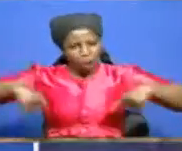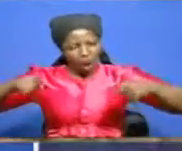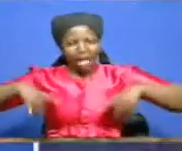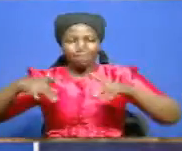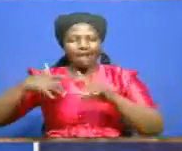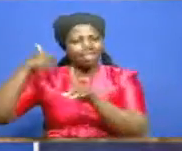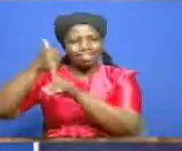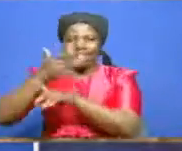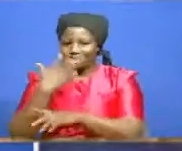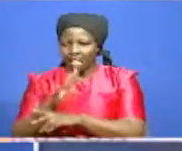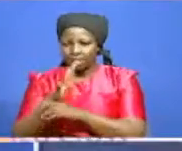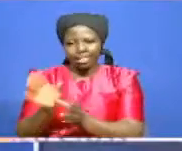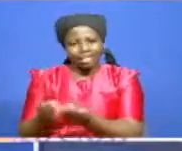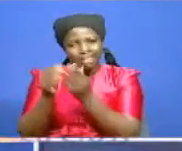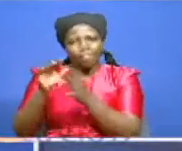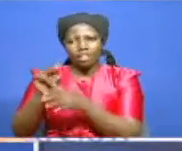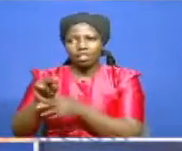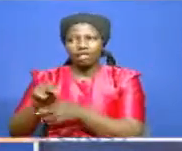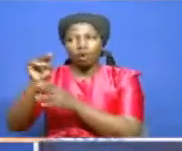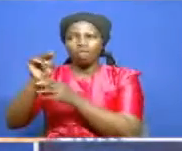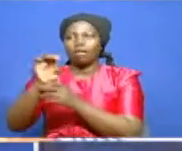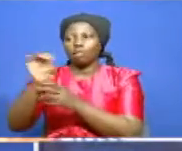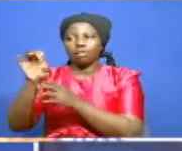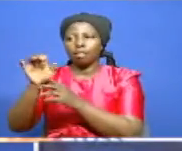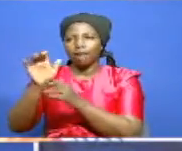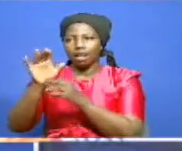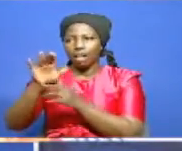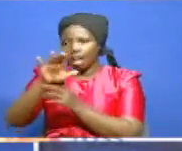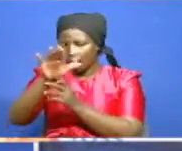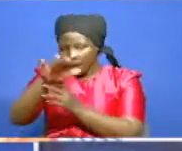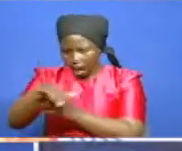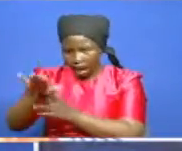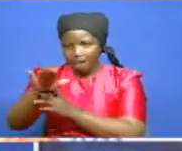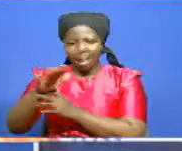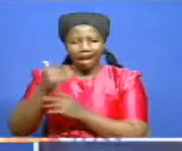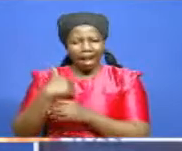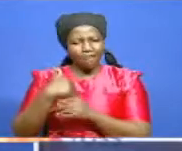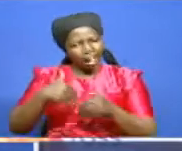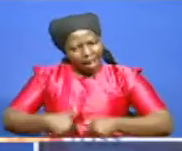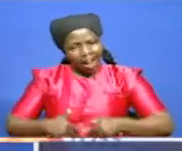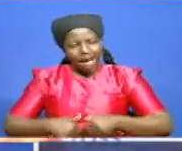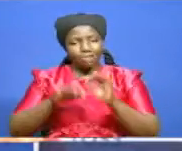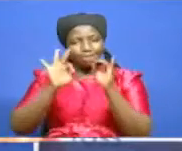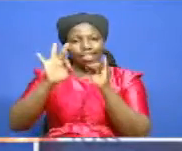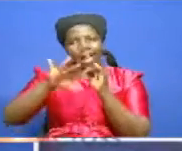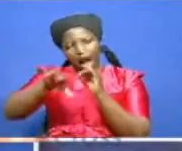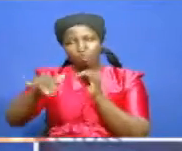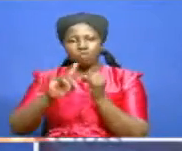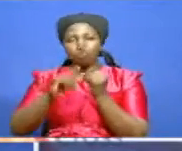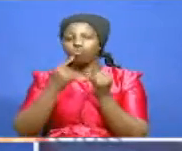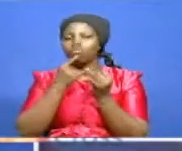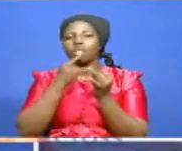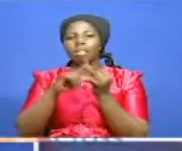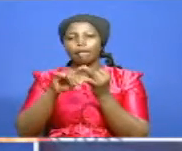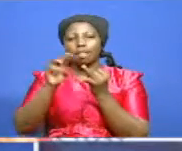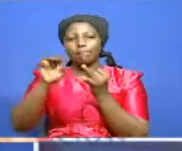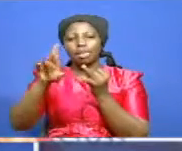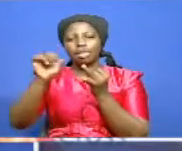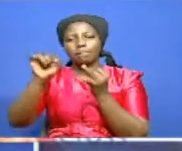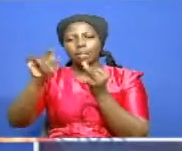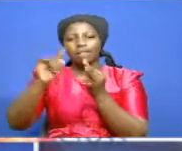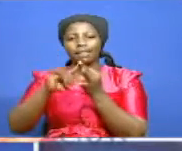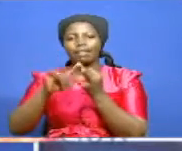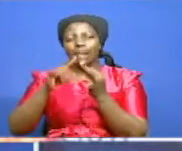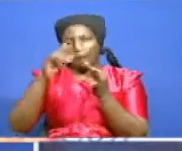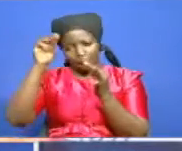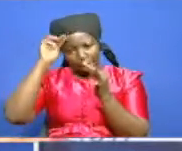Frontier counties to hunger. Three counties, that is Turkana, Marsabit and Mandera, are the most affected currently